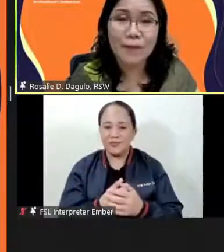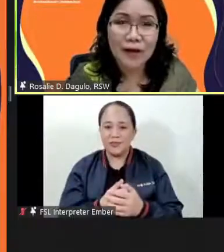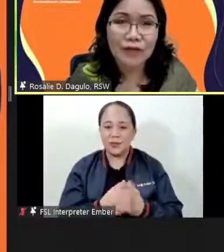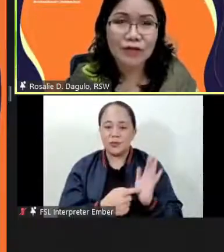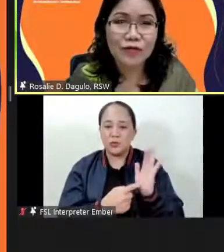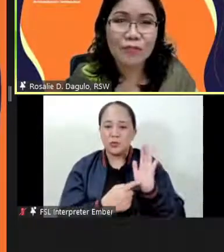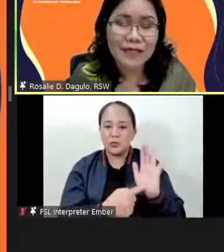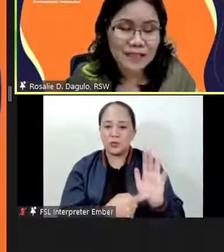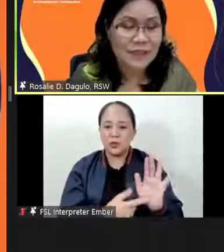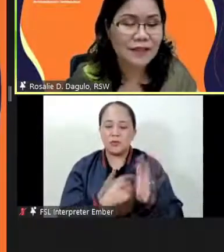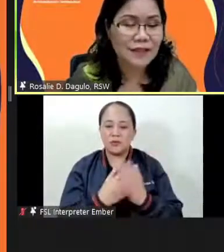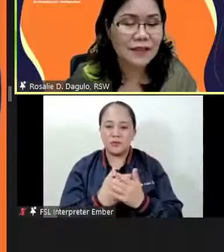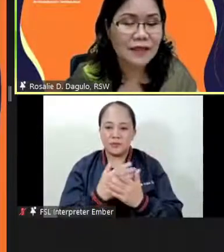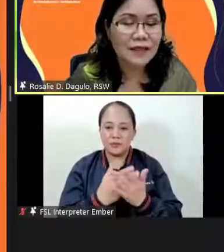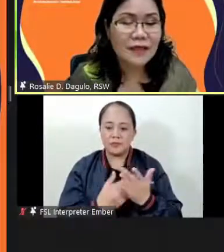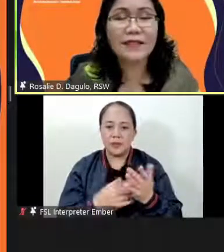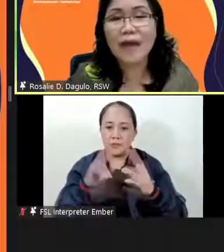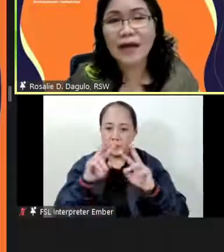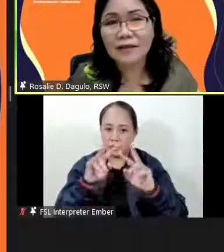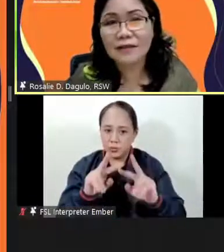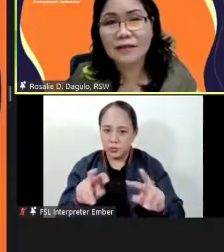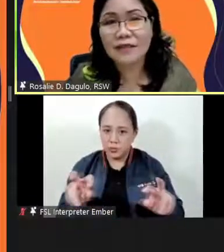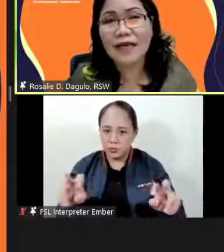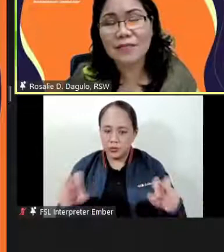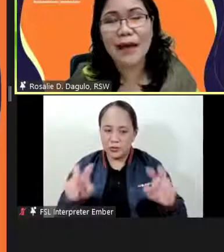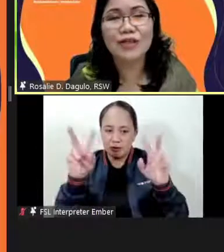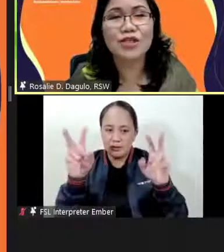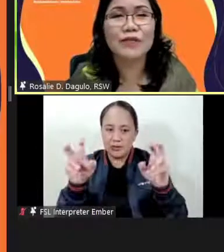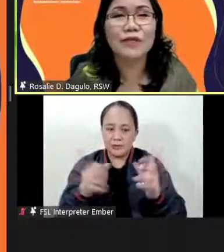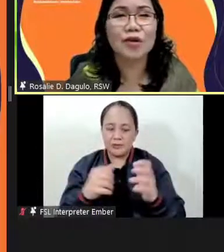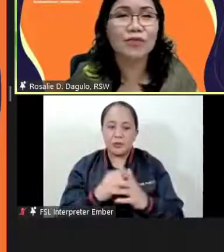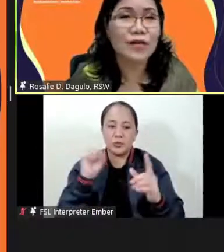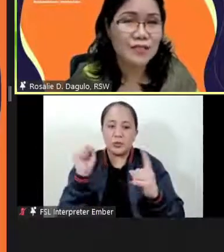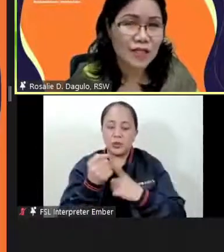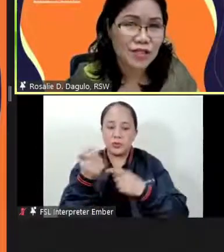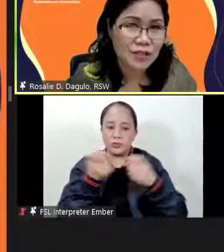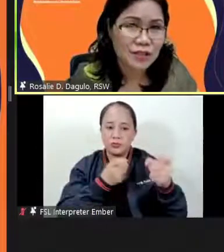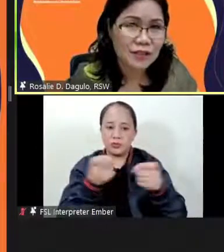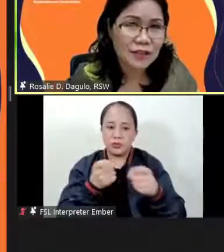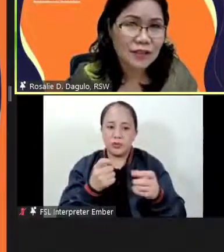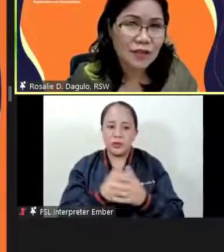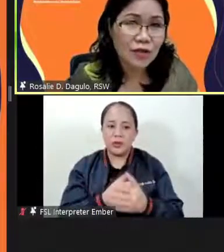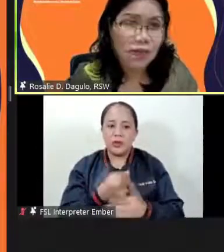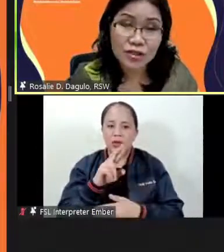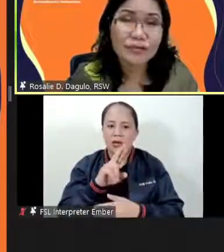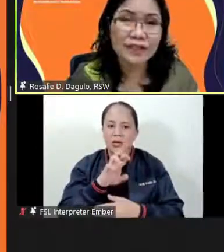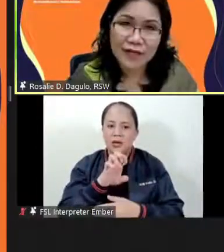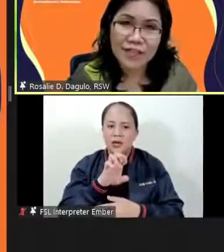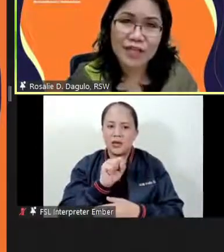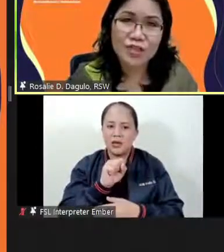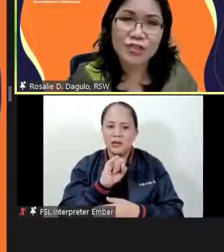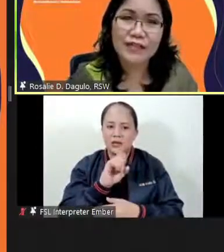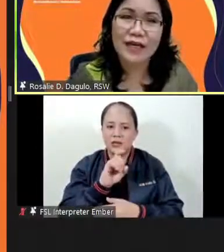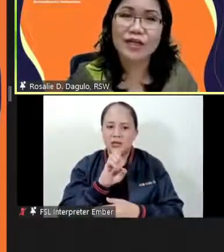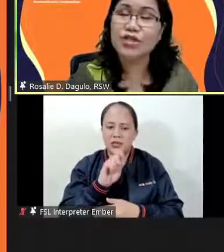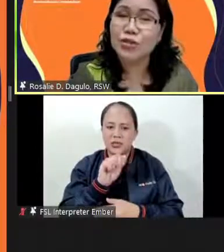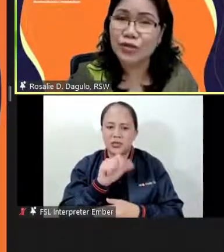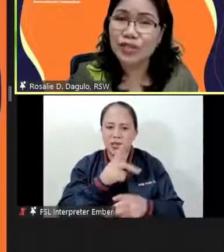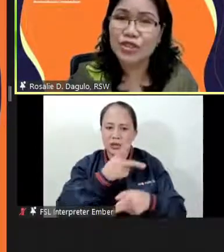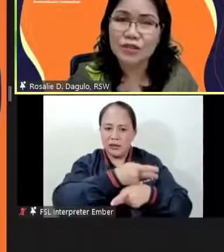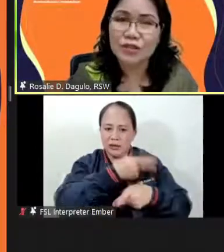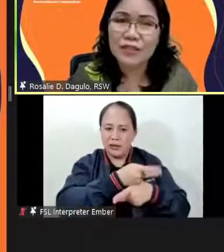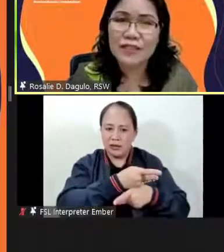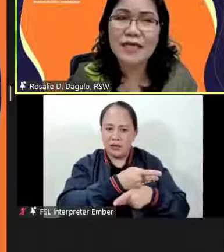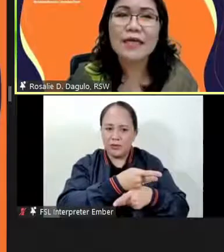a part of my study entitled Case Management on Children in Residential Care,